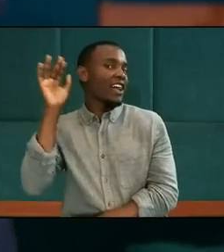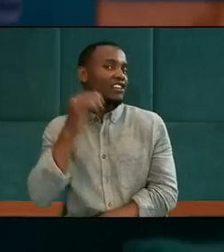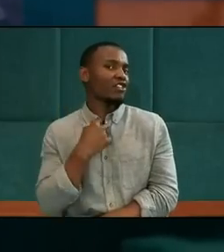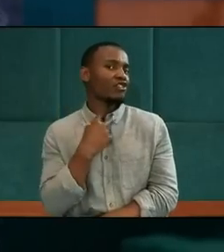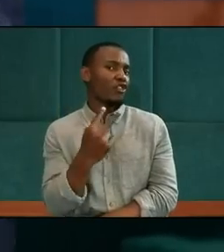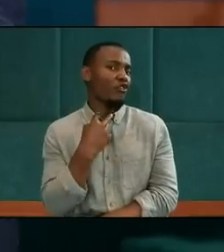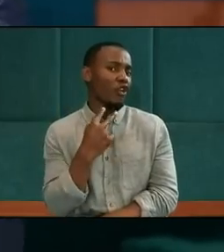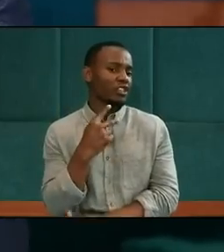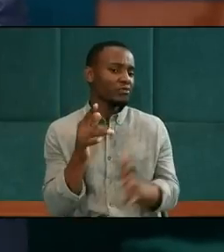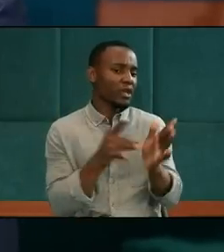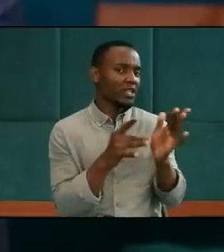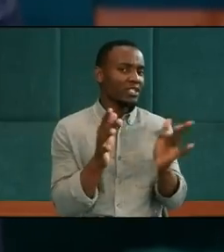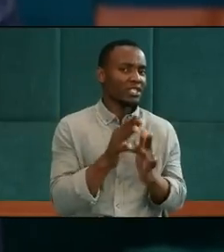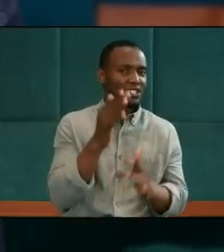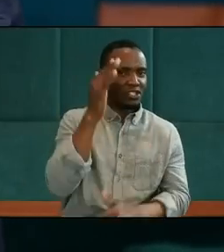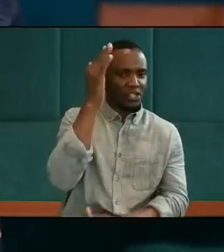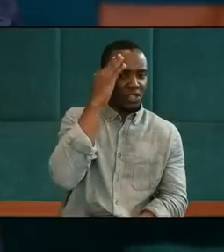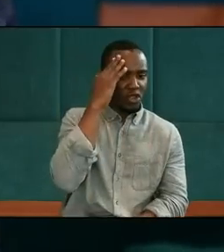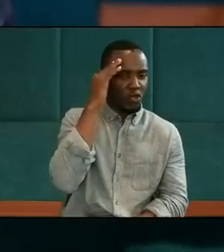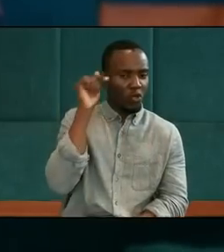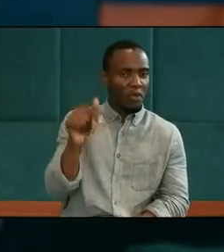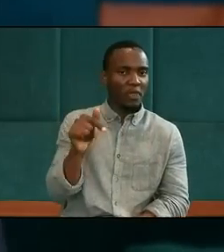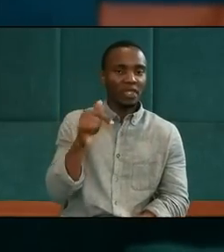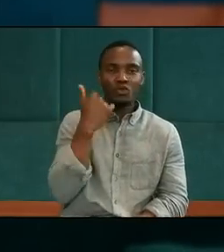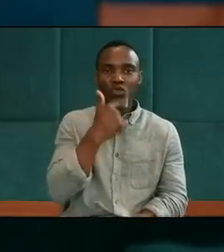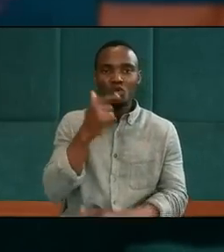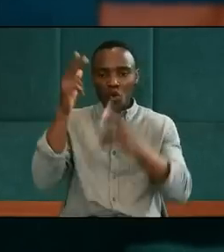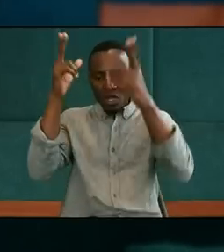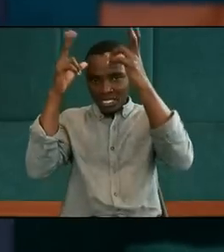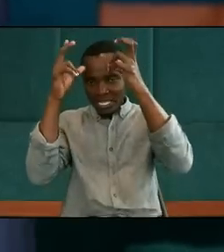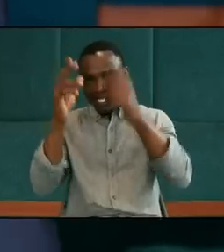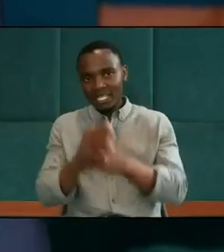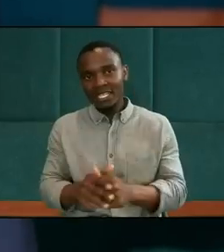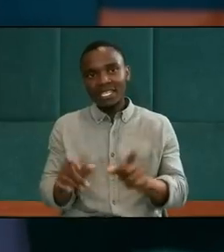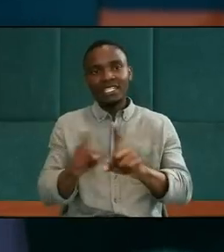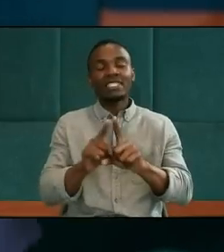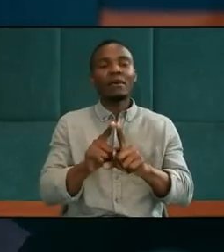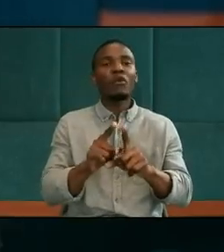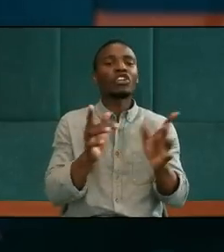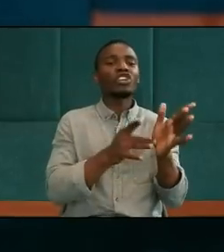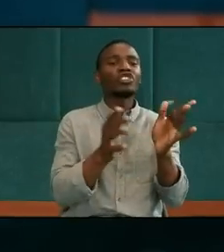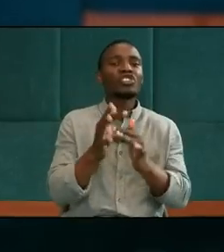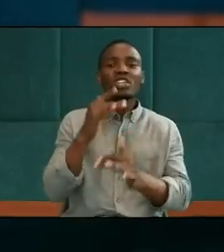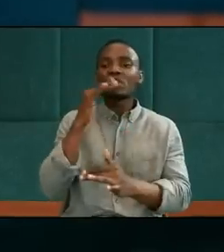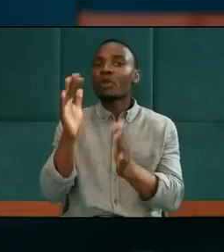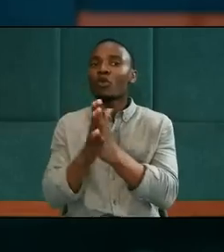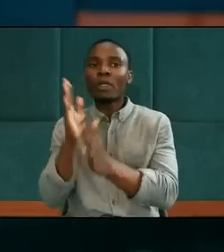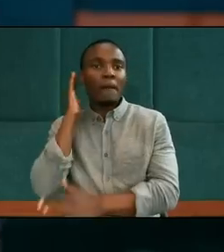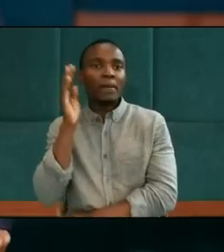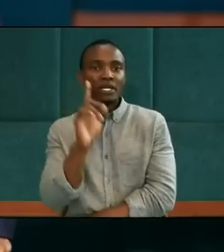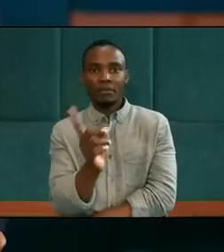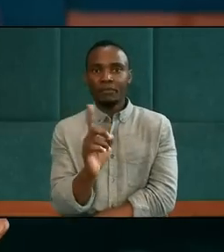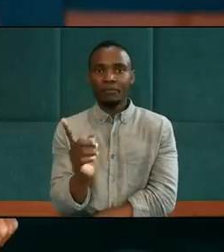to him, Jesus knew that that was Satan. So Jesus didn't address Peter. No. Jesus addressed